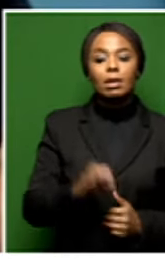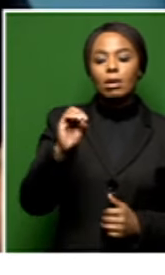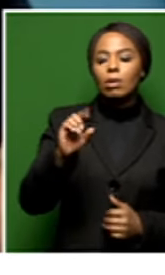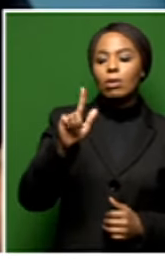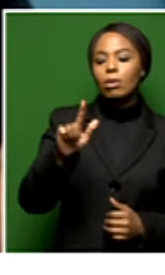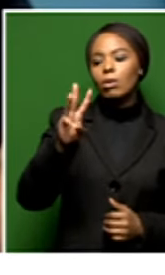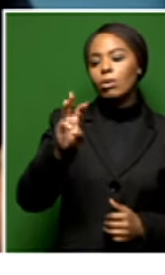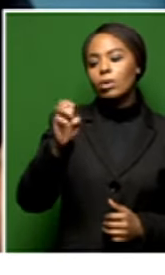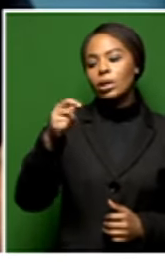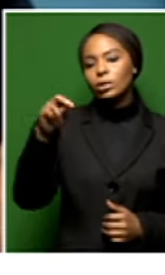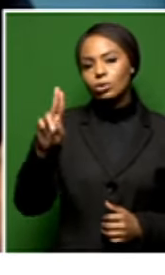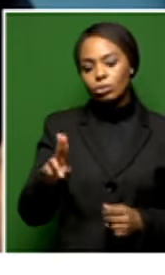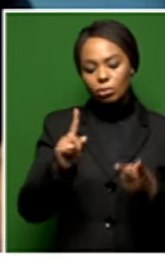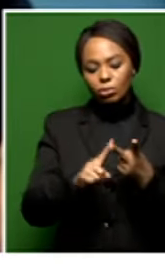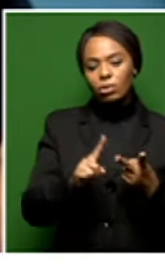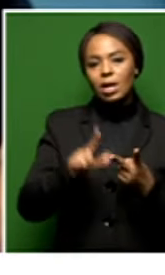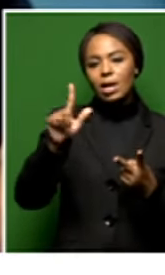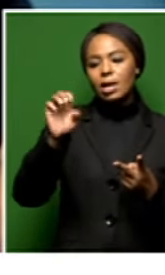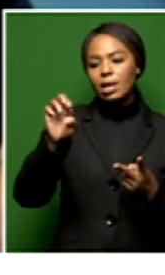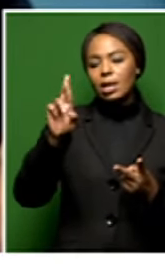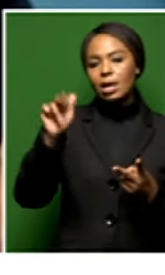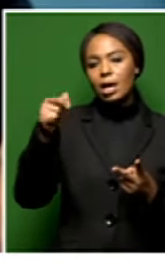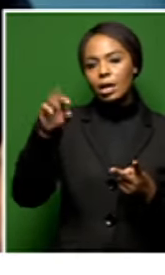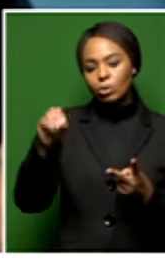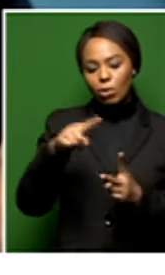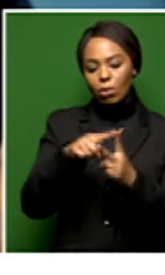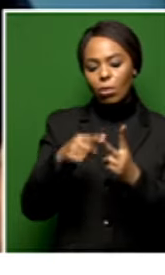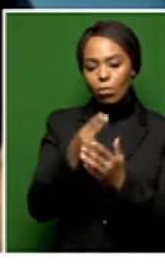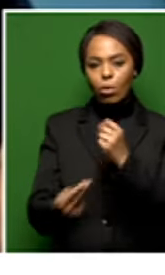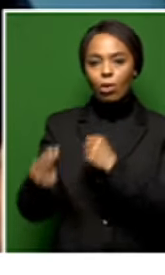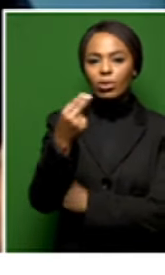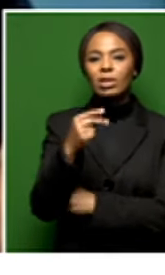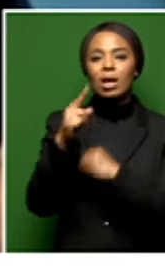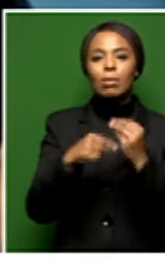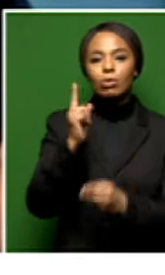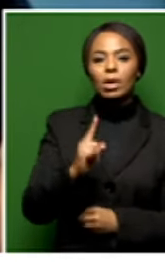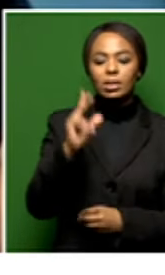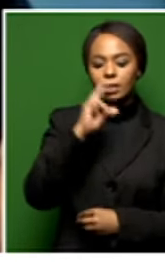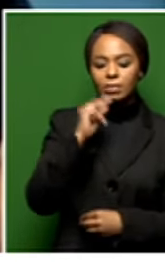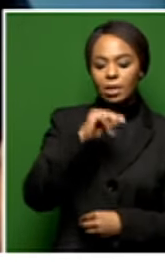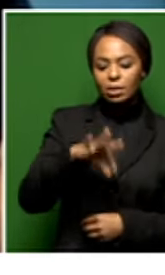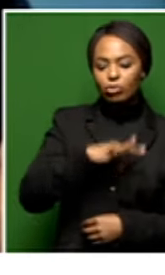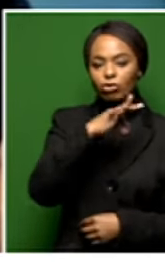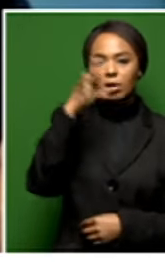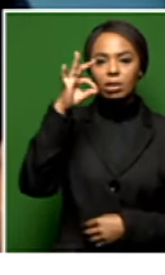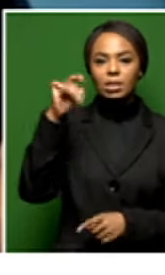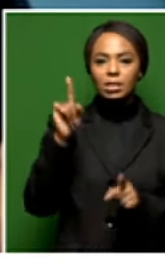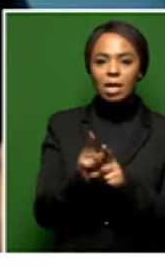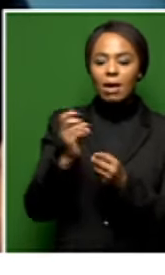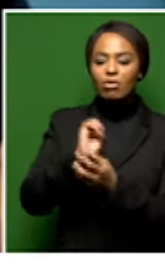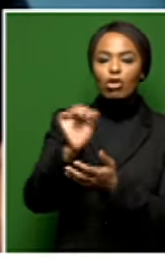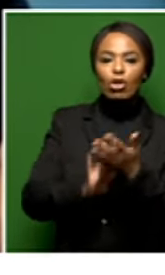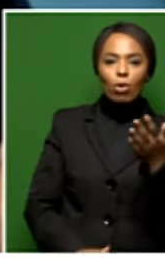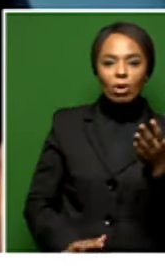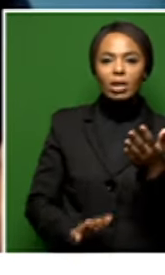Olwetu and Lerato Loli, they speak about spirituality with most of their artwork, and they have theories behind this.